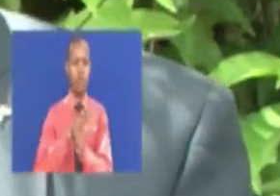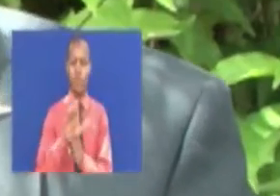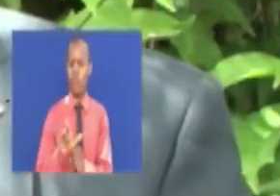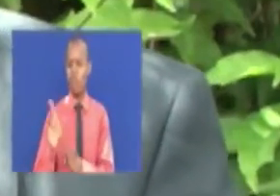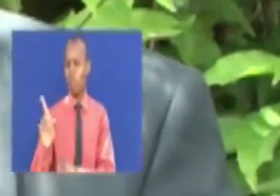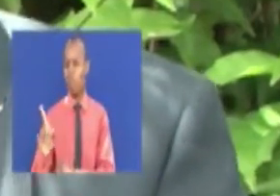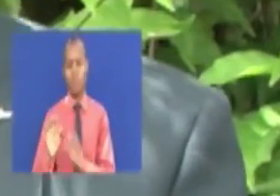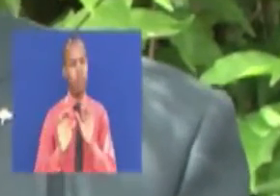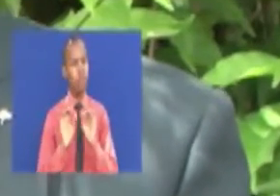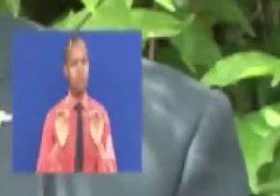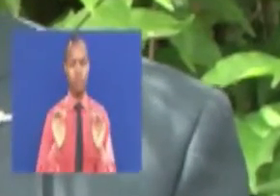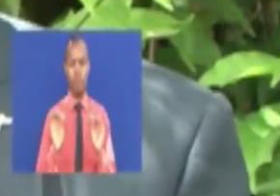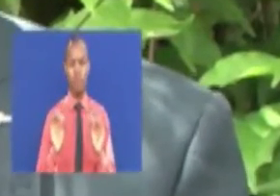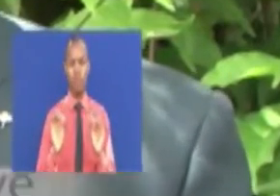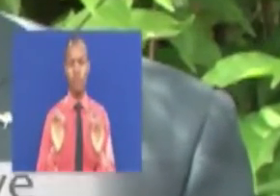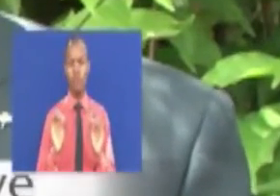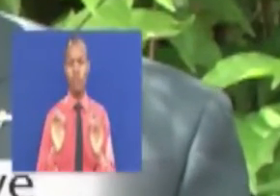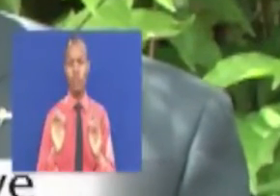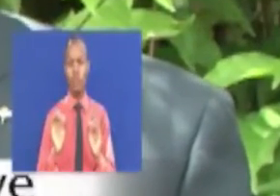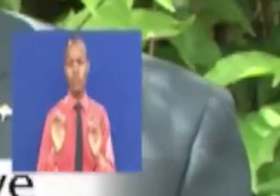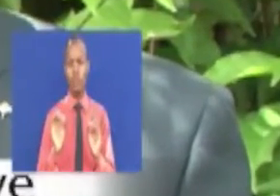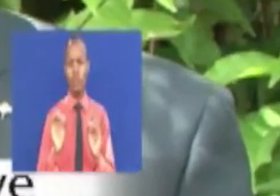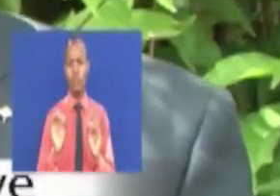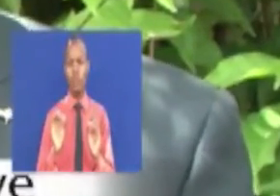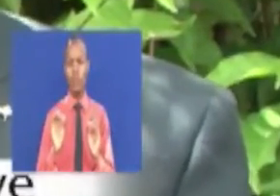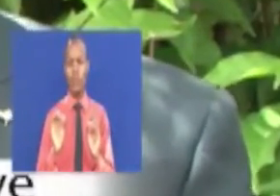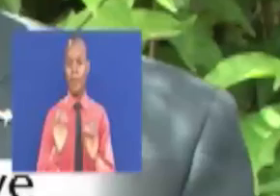COVID-19 than a malaria patient. No.